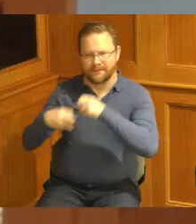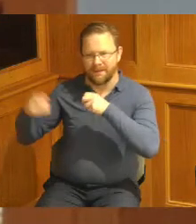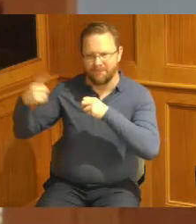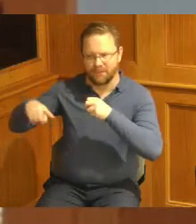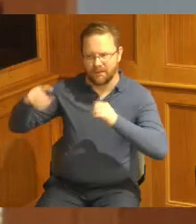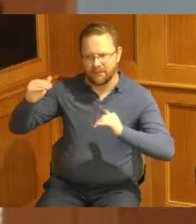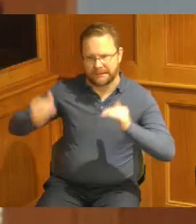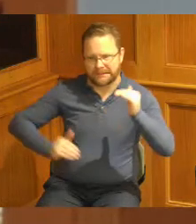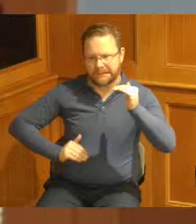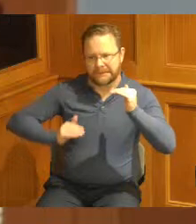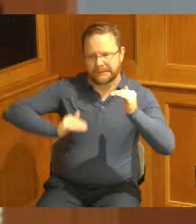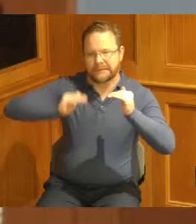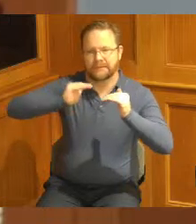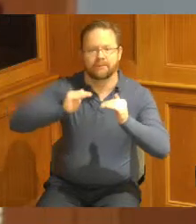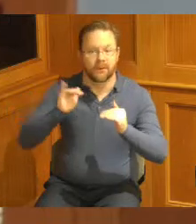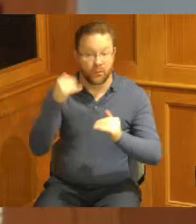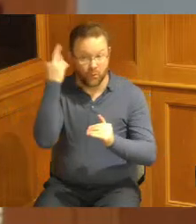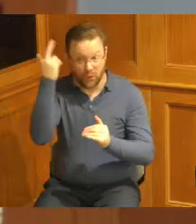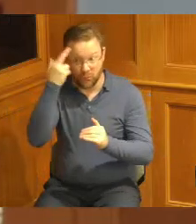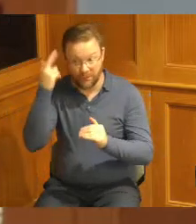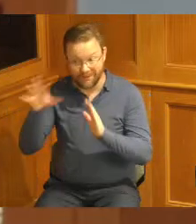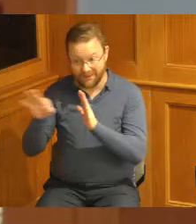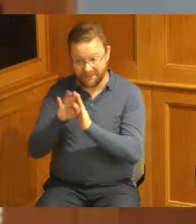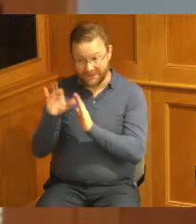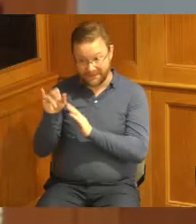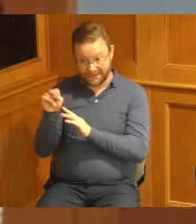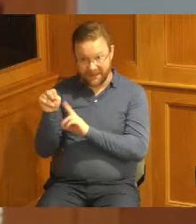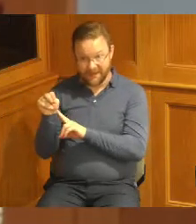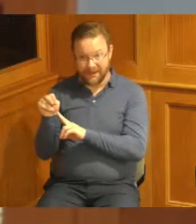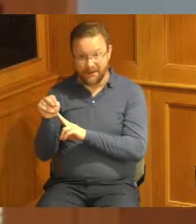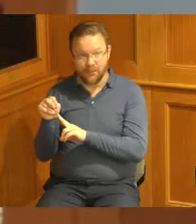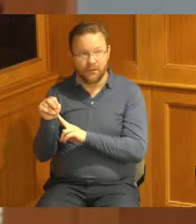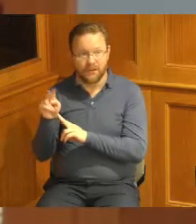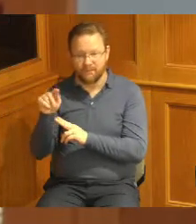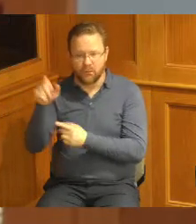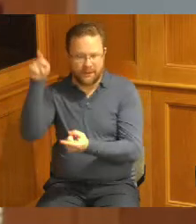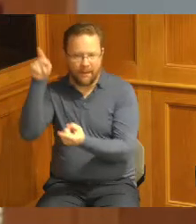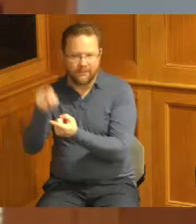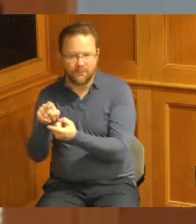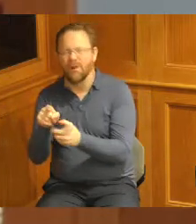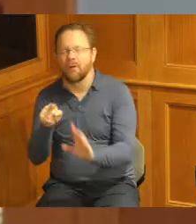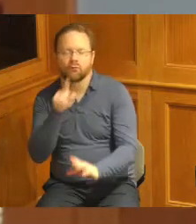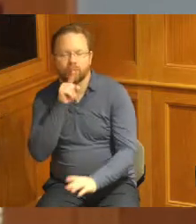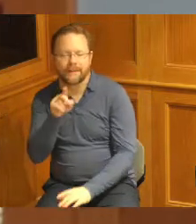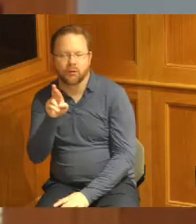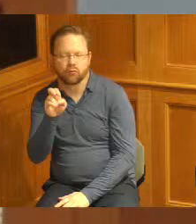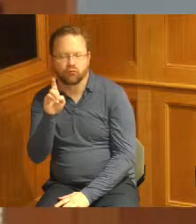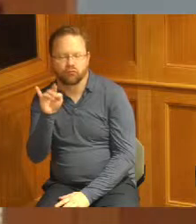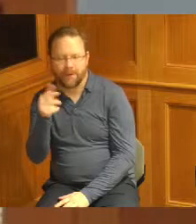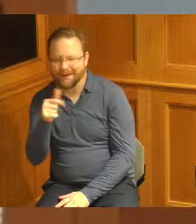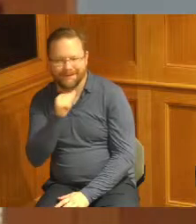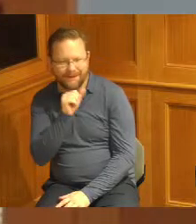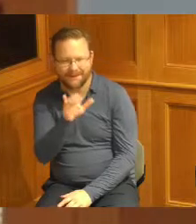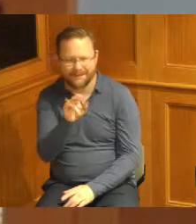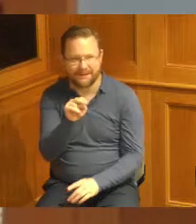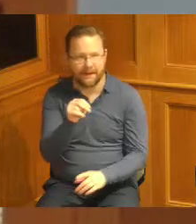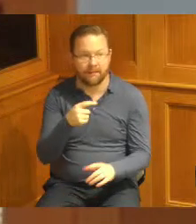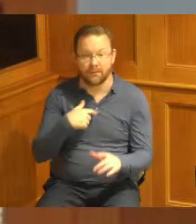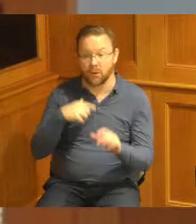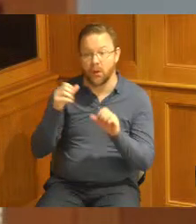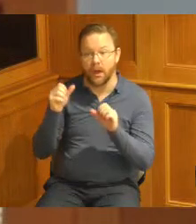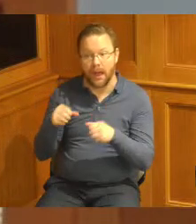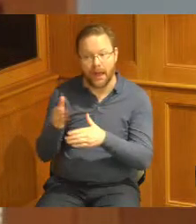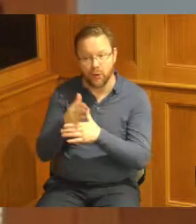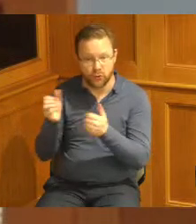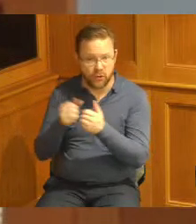change their mind, because that was one of the reasons why they chose Cincinnati, or I should say the city of Reading. But I can always share